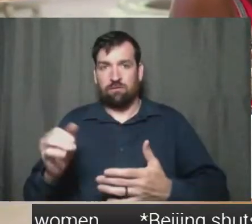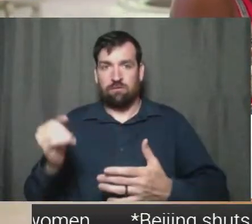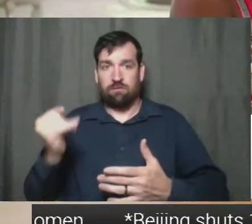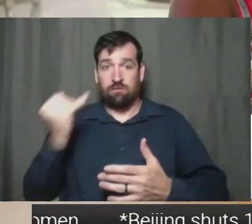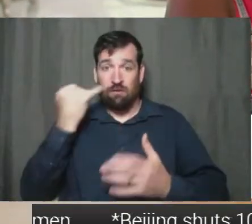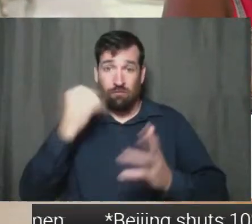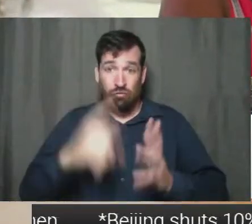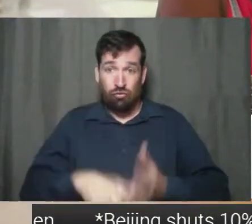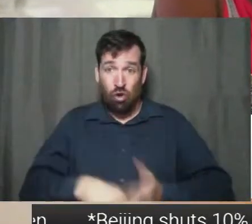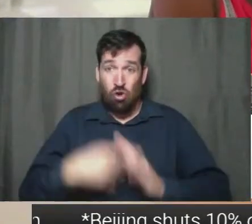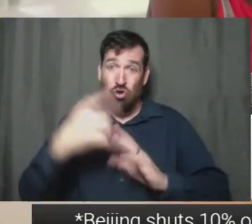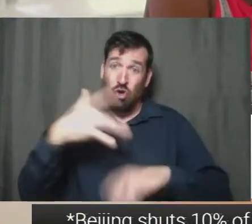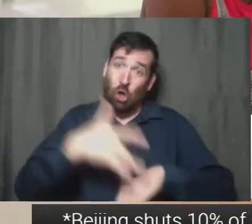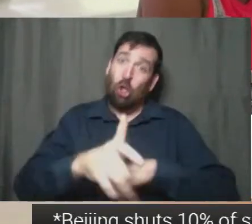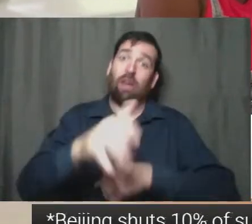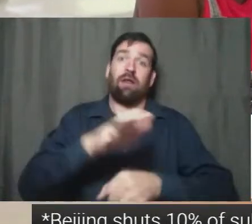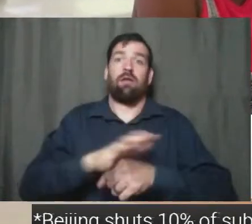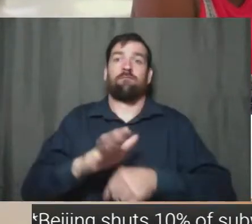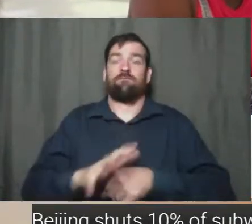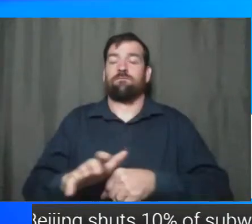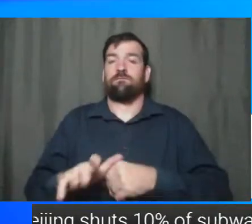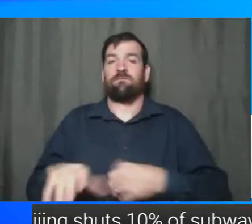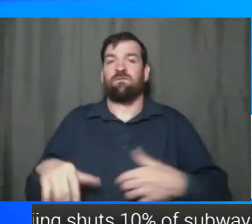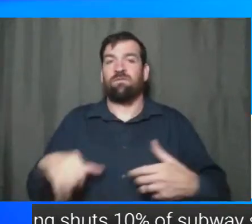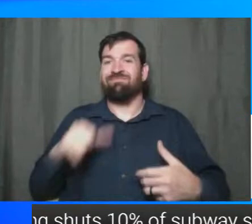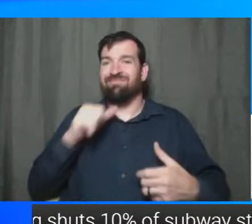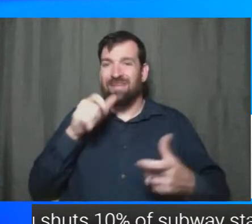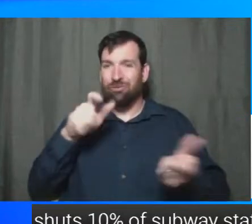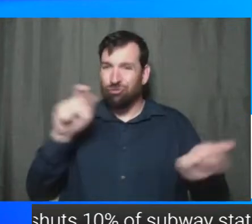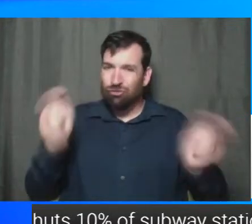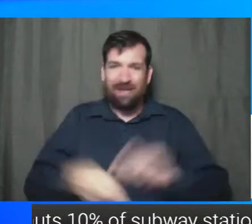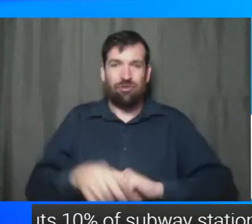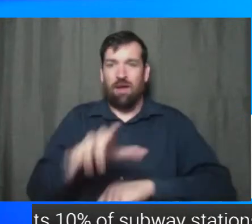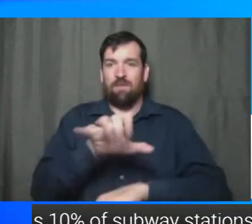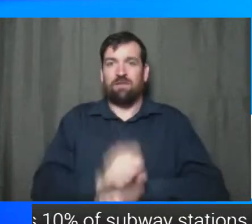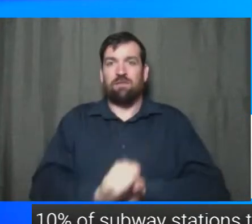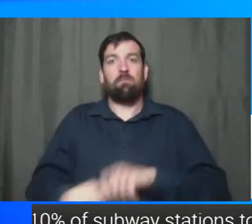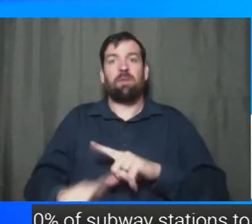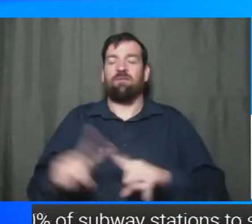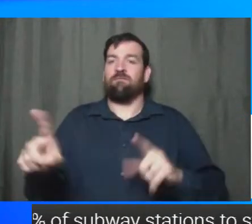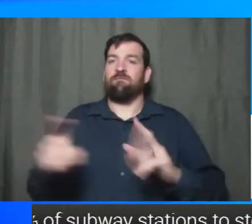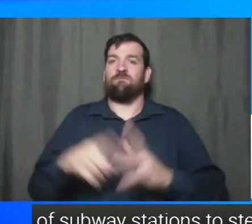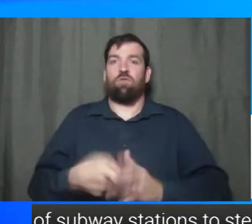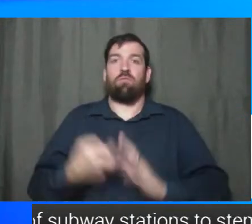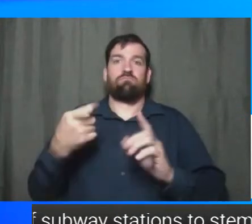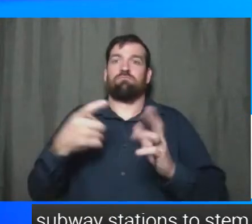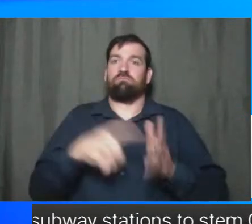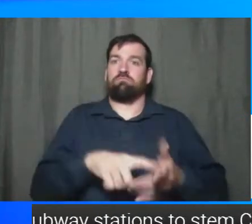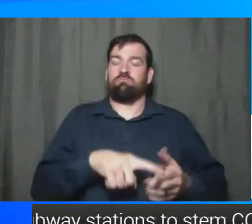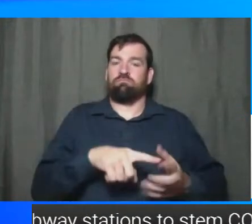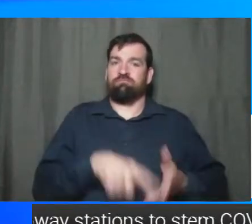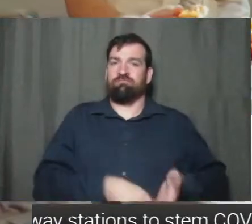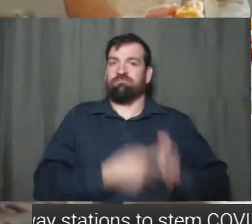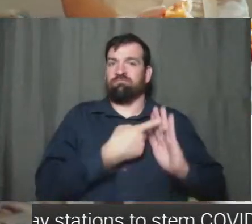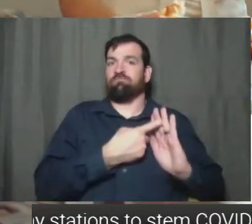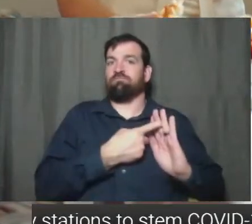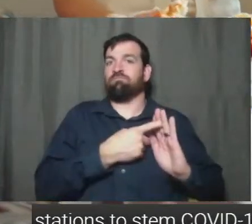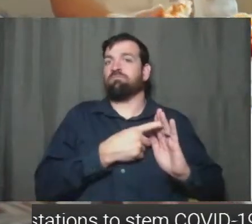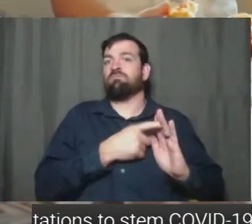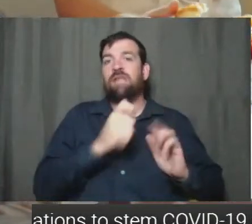and aren't trying to change habits, it can be done. But it's right from the beginning and not trying to then